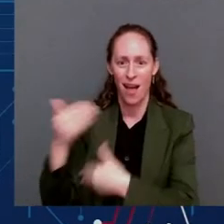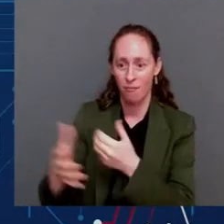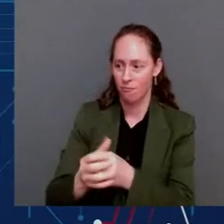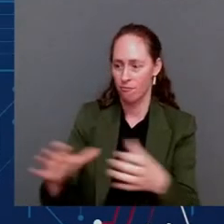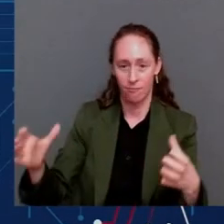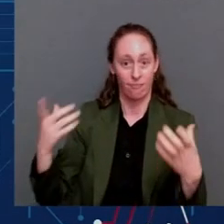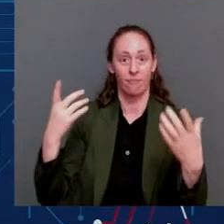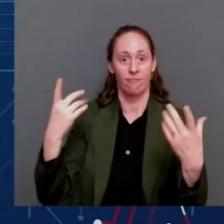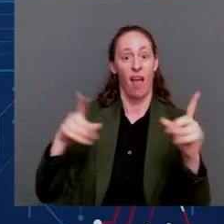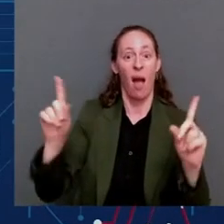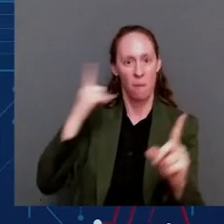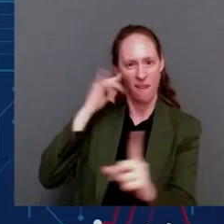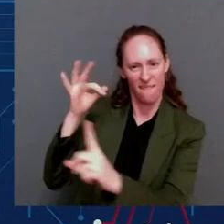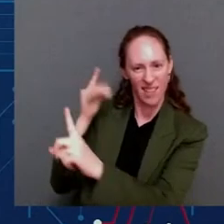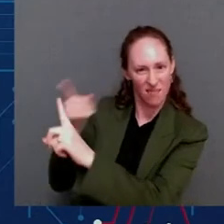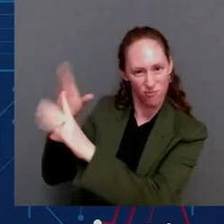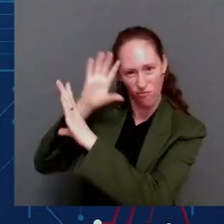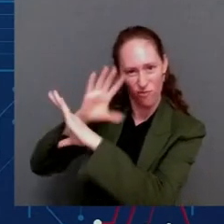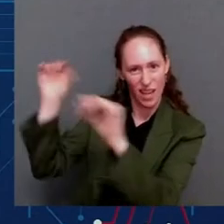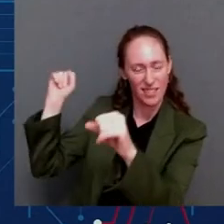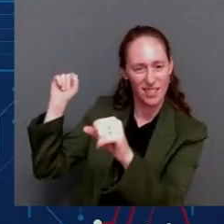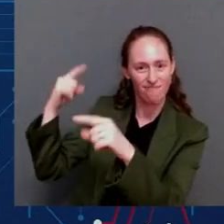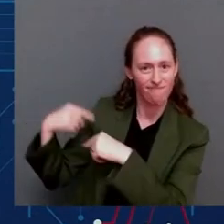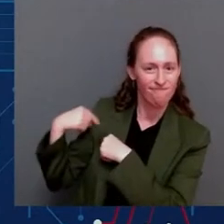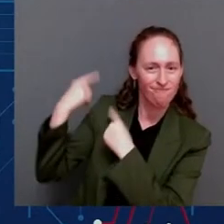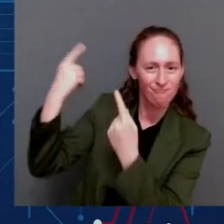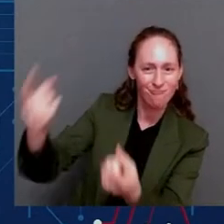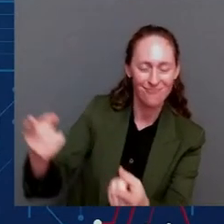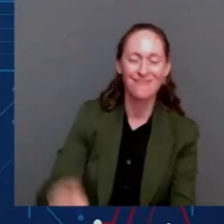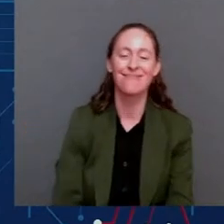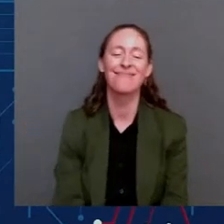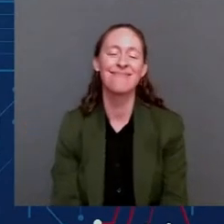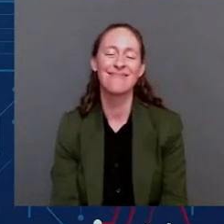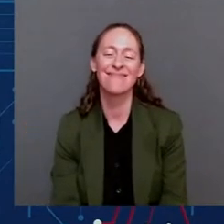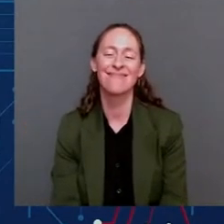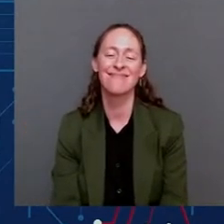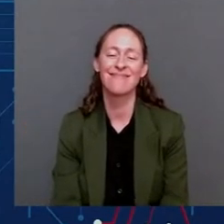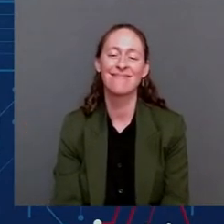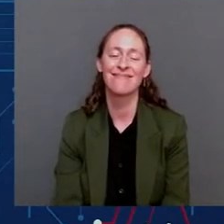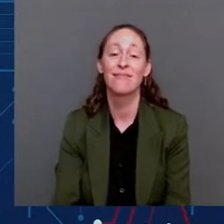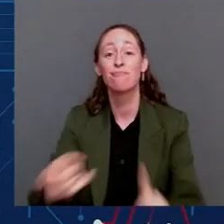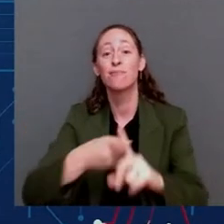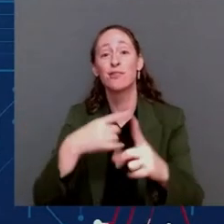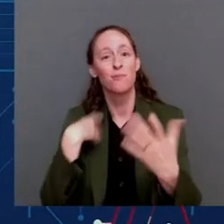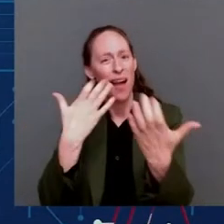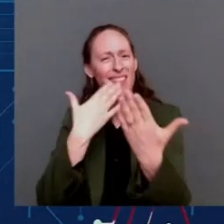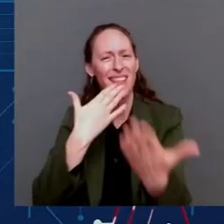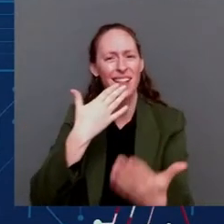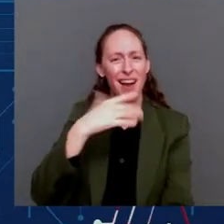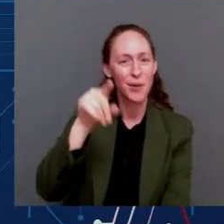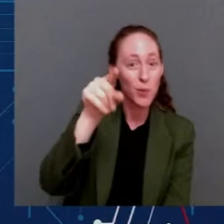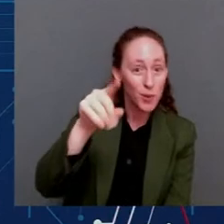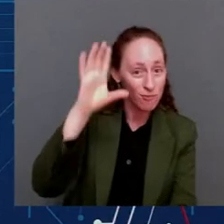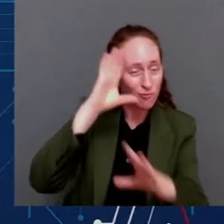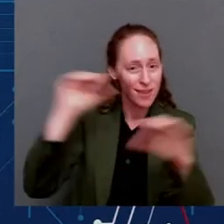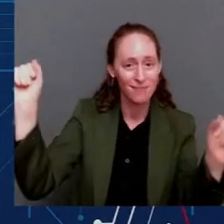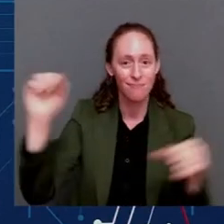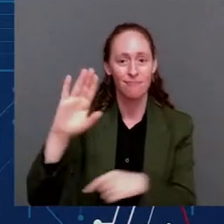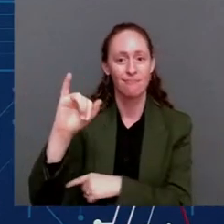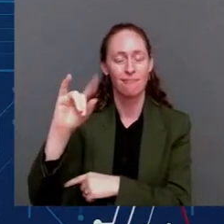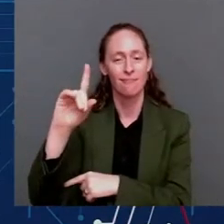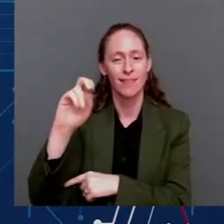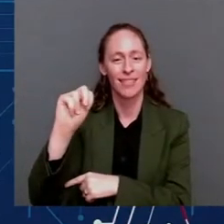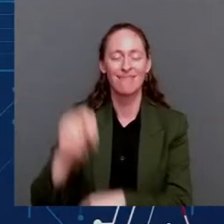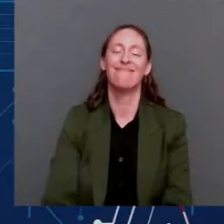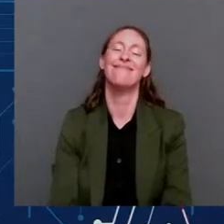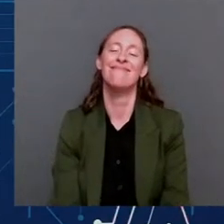say thank you, thank you, thank you, Mr. President. In Michigan, of course, we